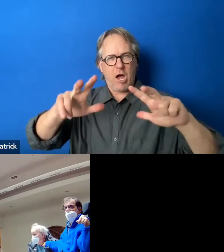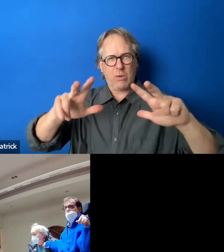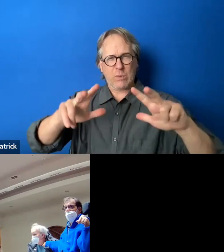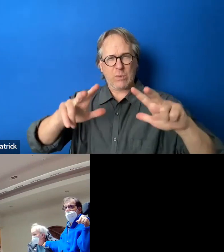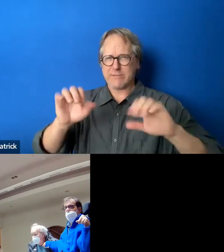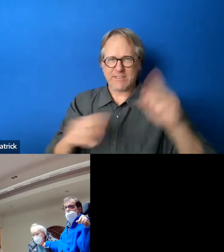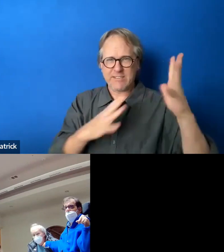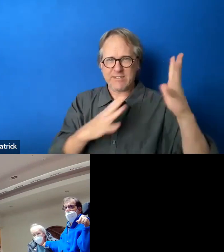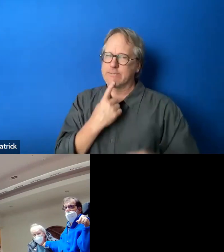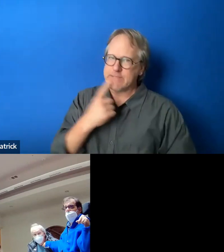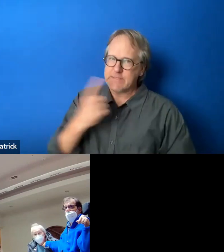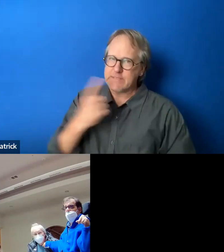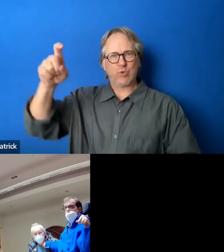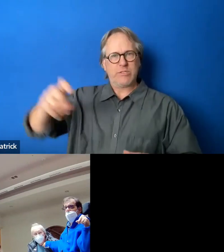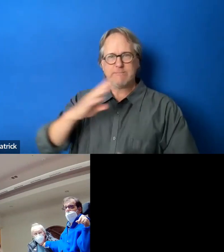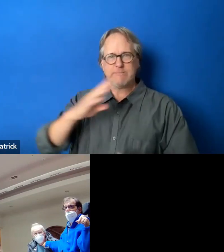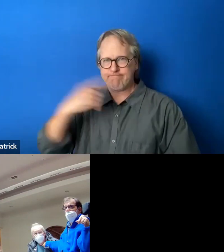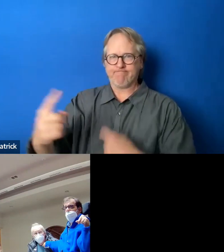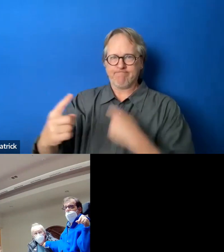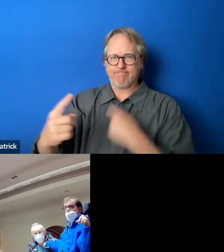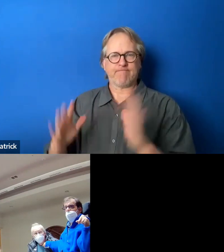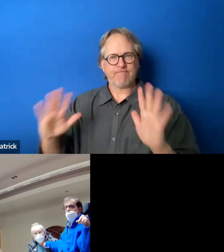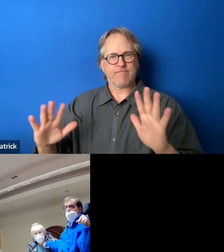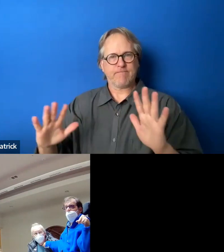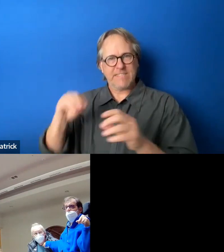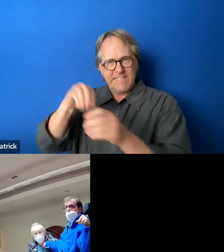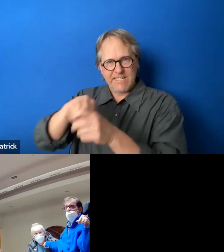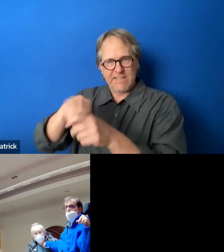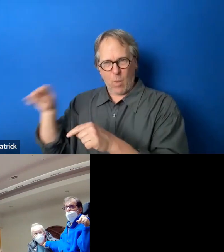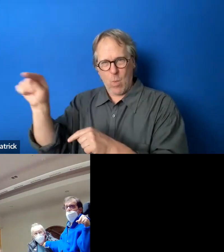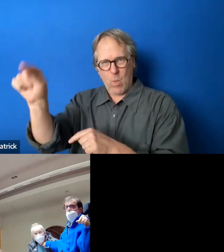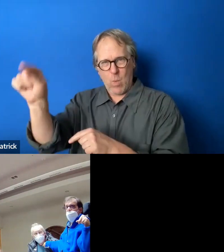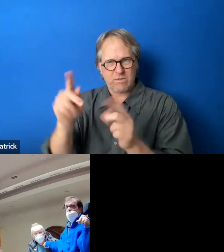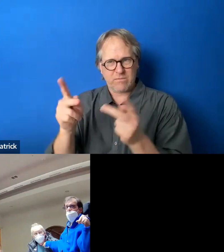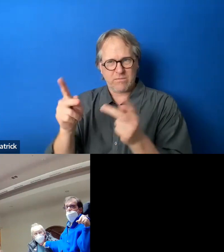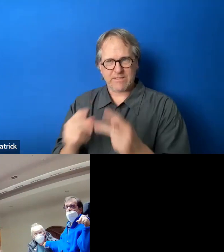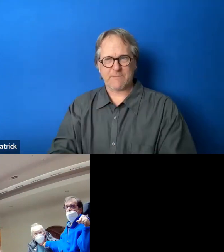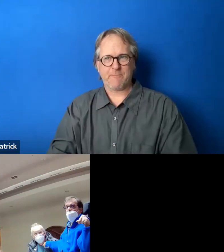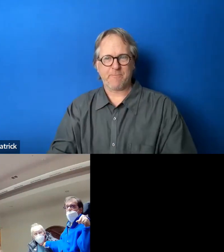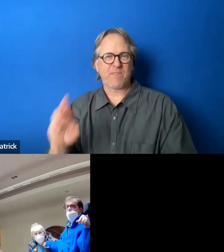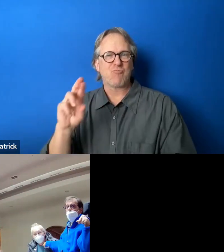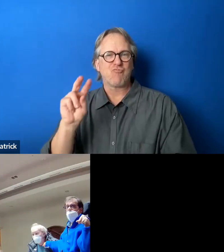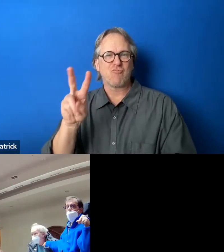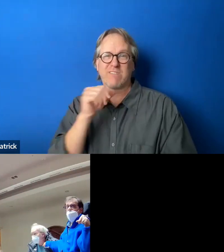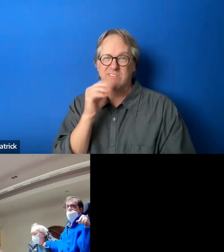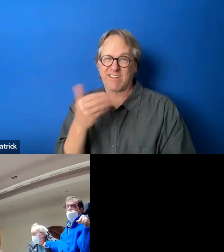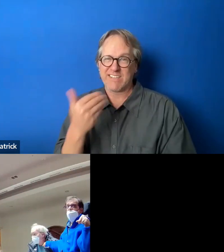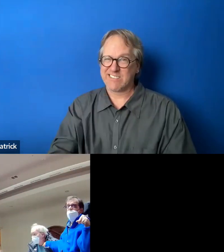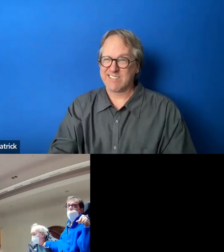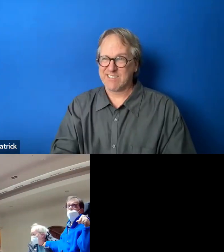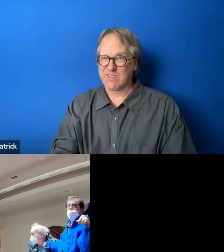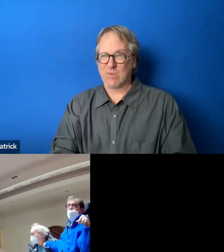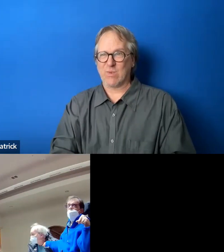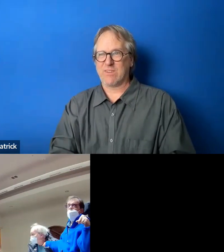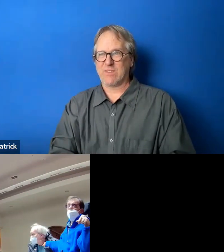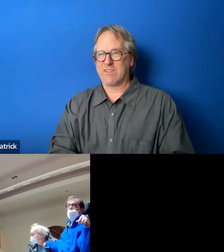what you need in a situation or in a community? It's not easy, is it? No.